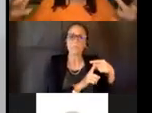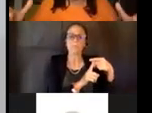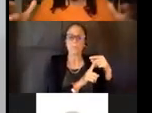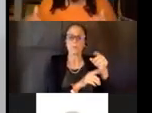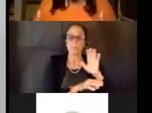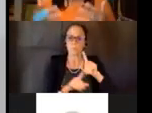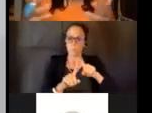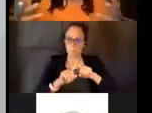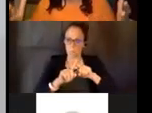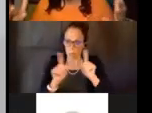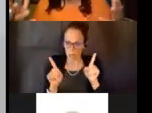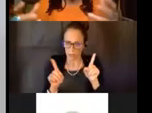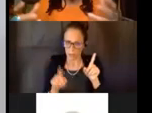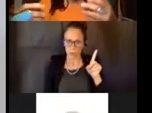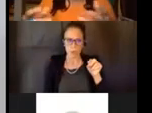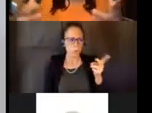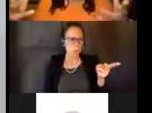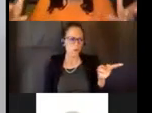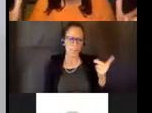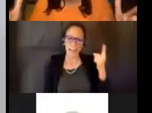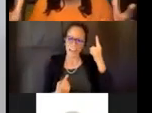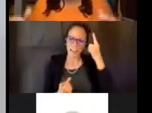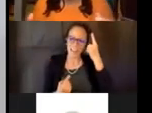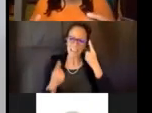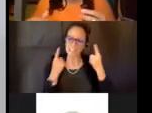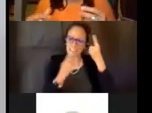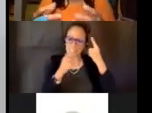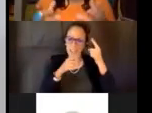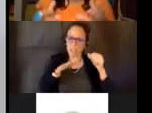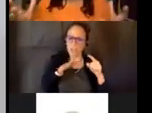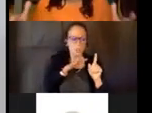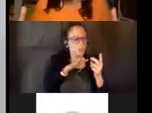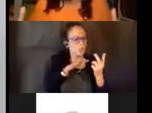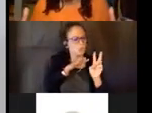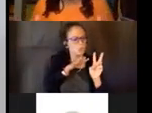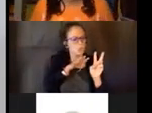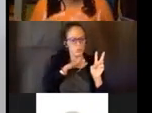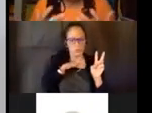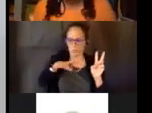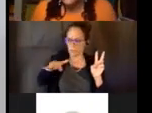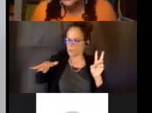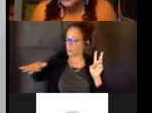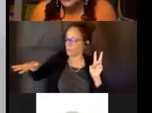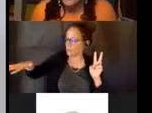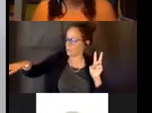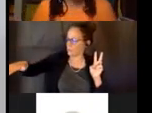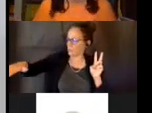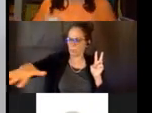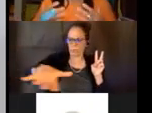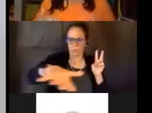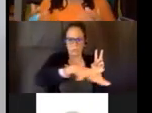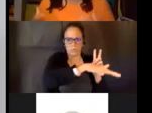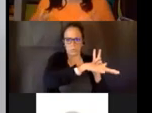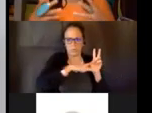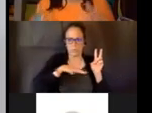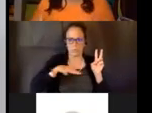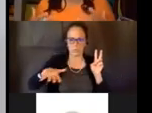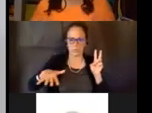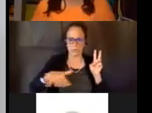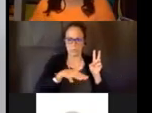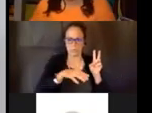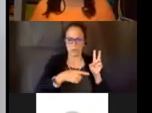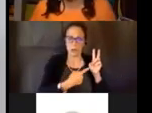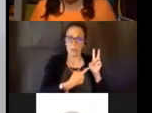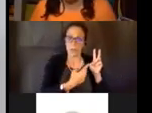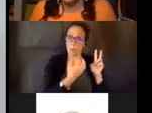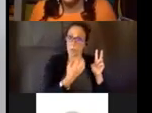out there? How do we protect? How do we project it? You know, what do we do about that? What is our relationship? I can't fault them for wanting to have